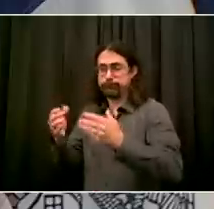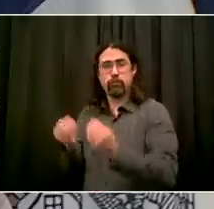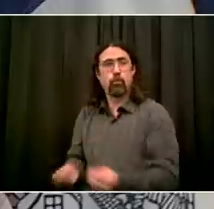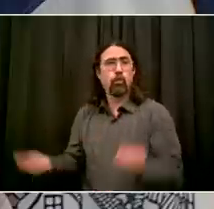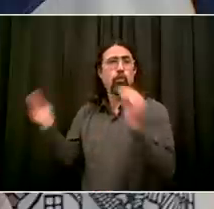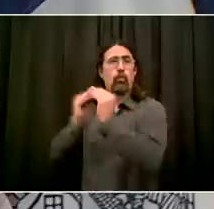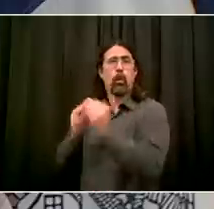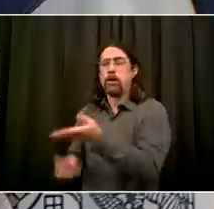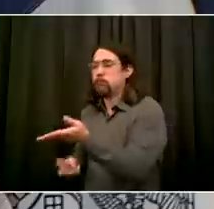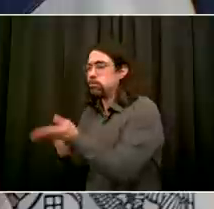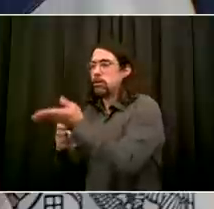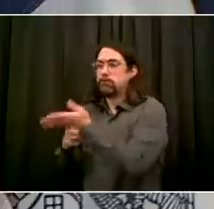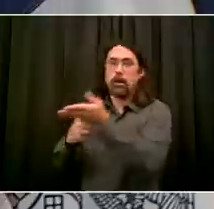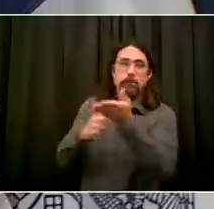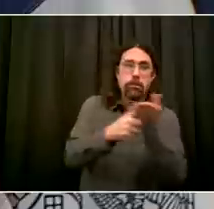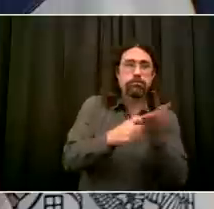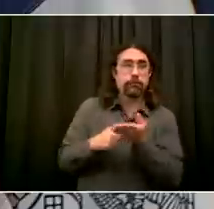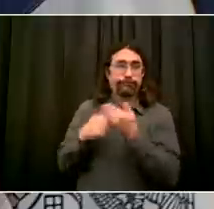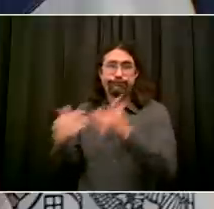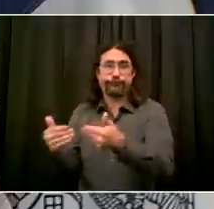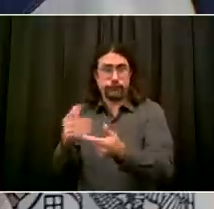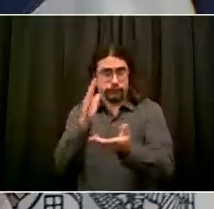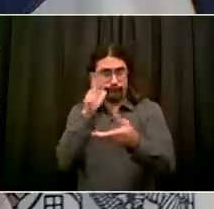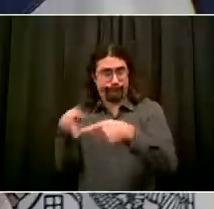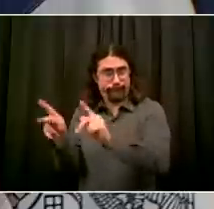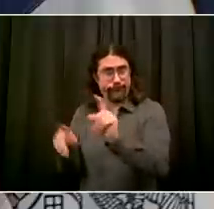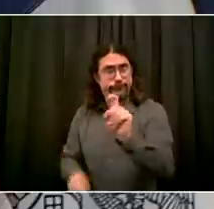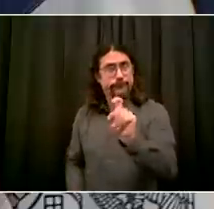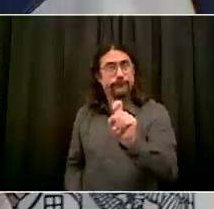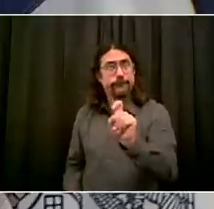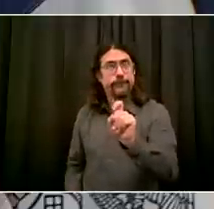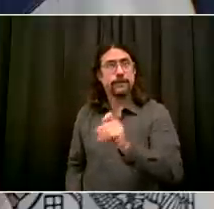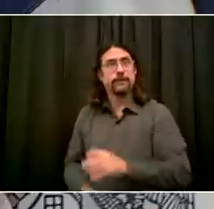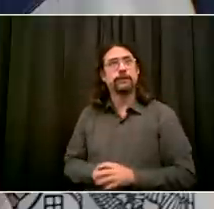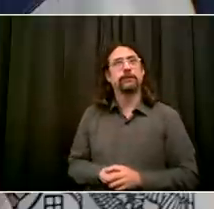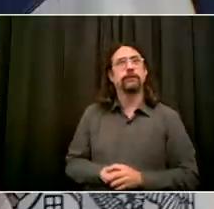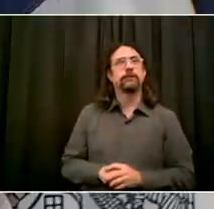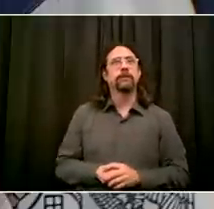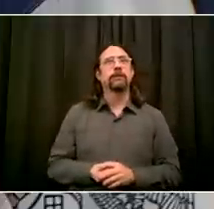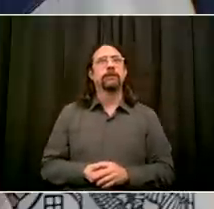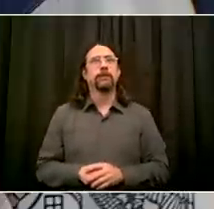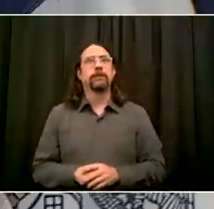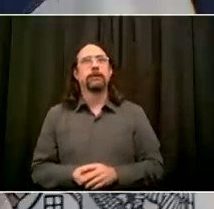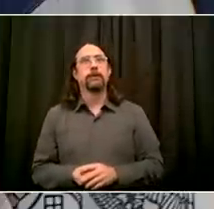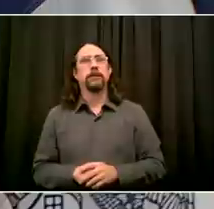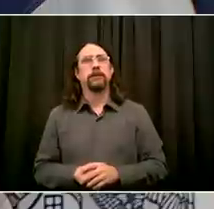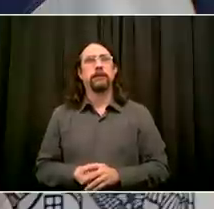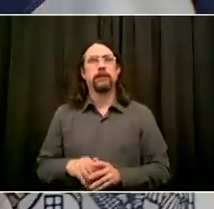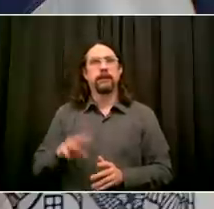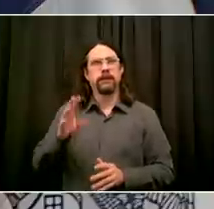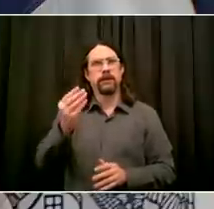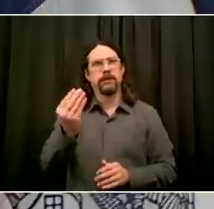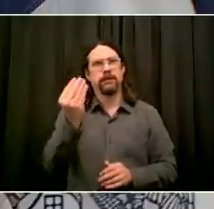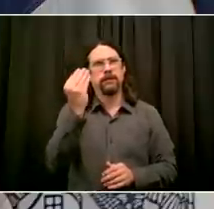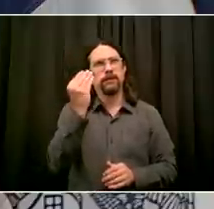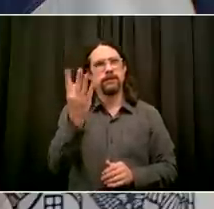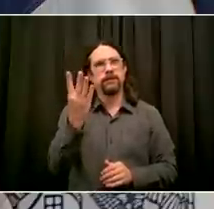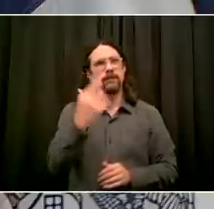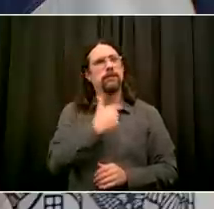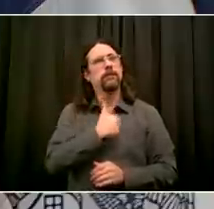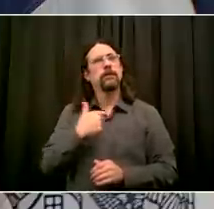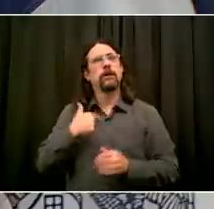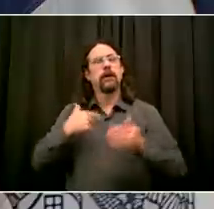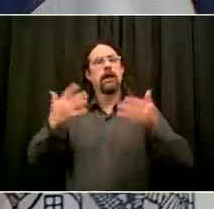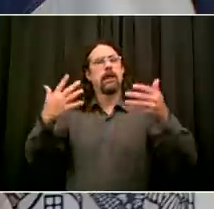enforcement, as well as doing education and mass distribution. It was 400 officers each day last week. We're gonna